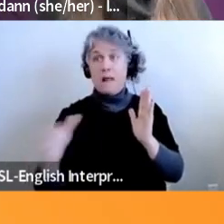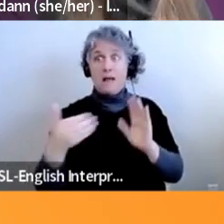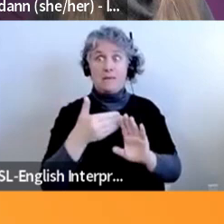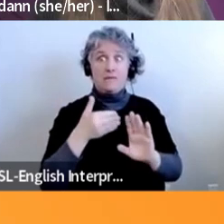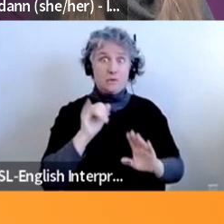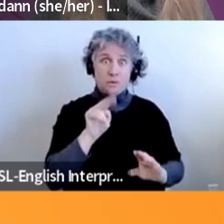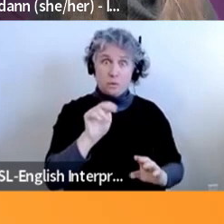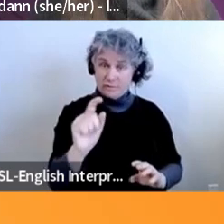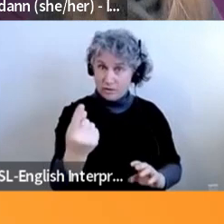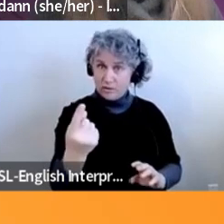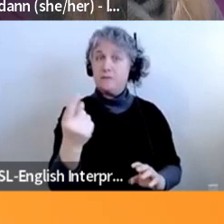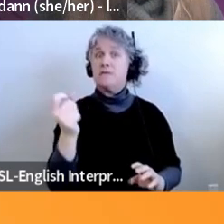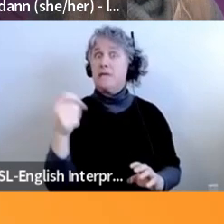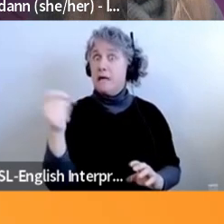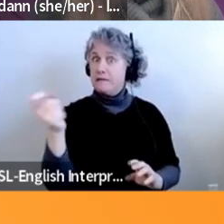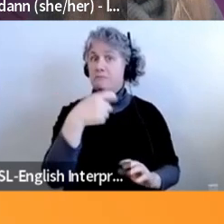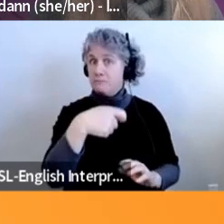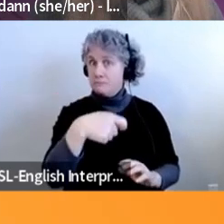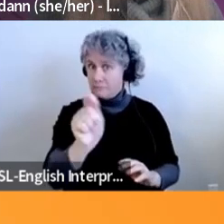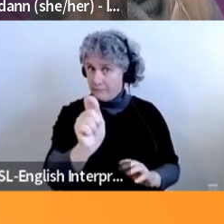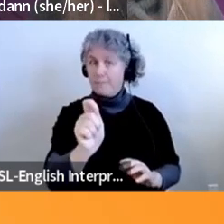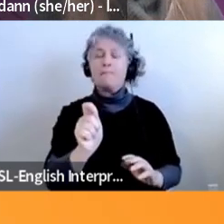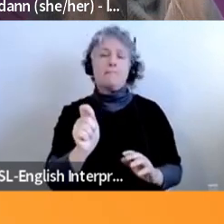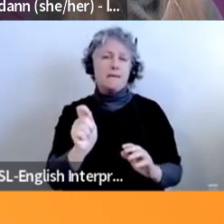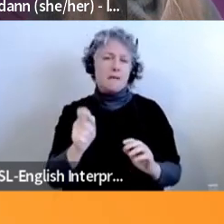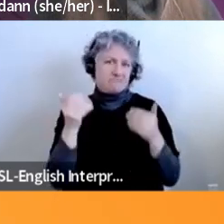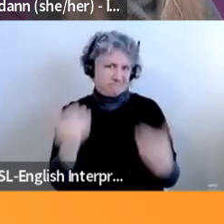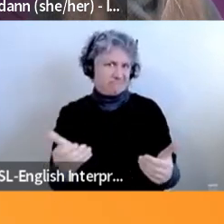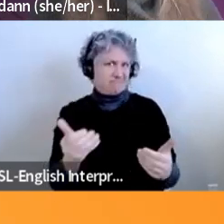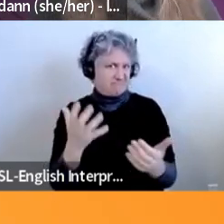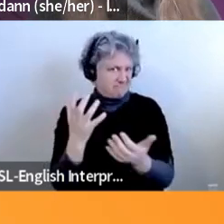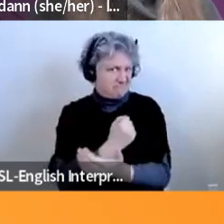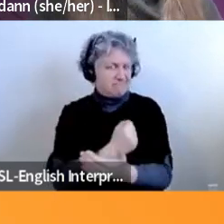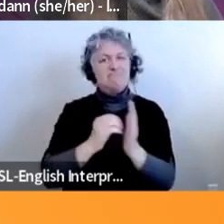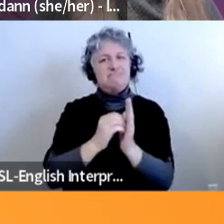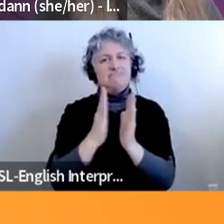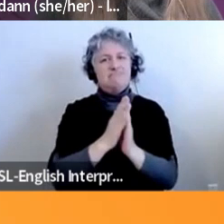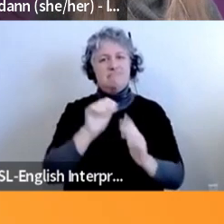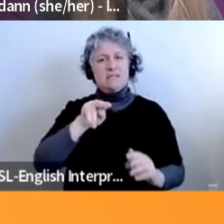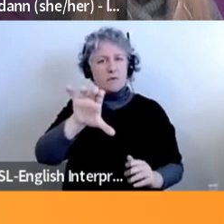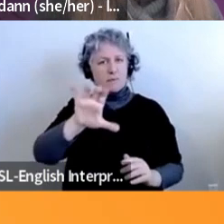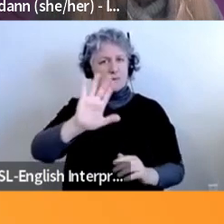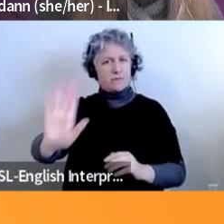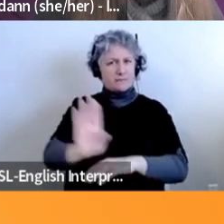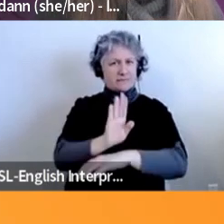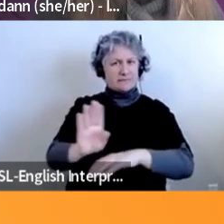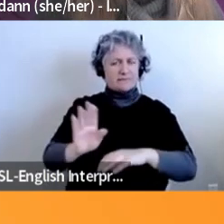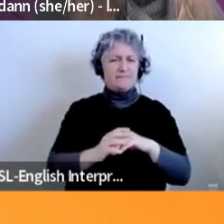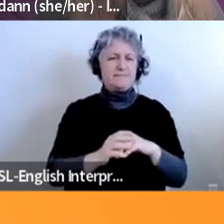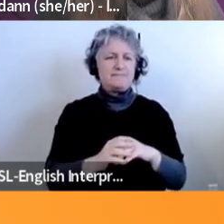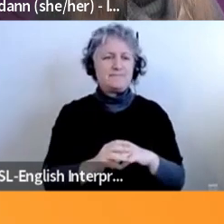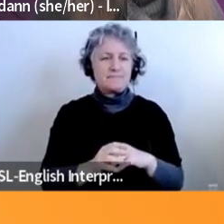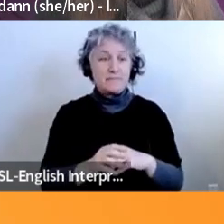1st. And that you'll have to say yes to those questions to proceed to the application form.